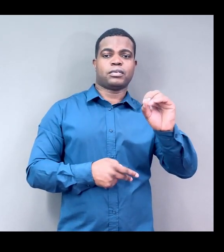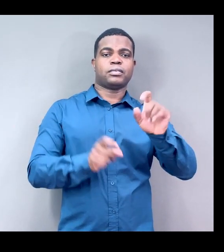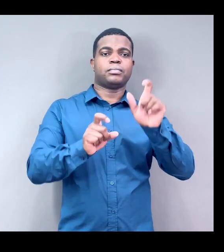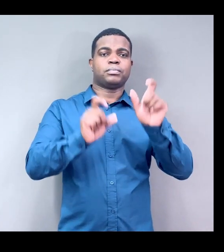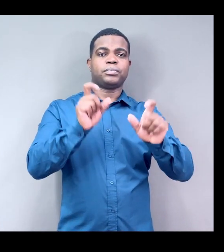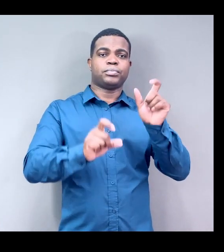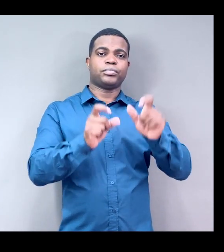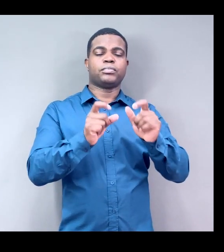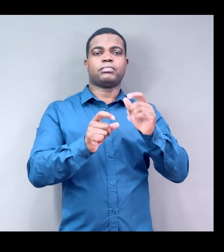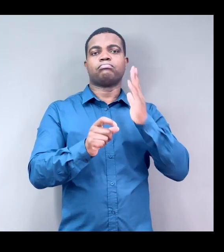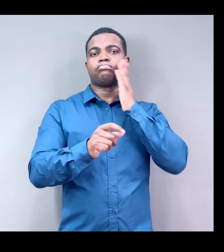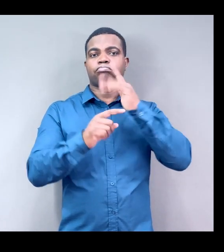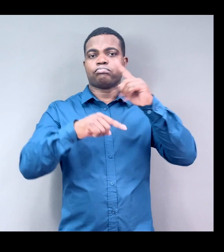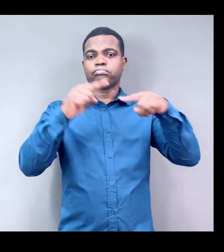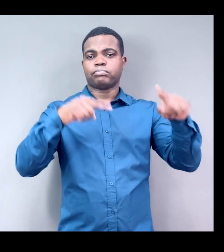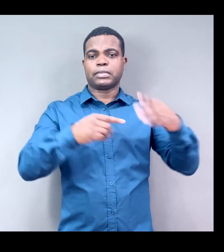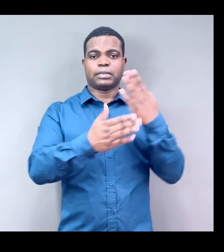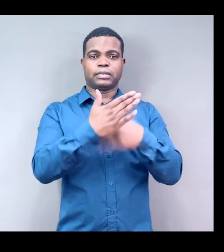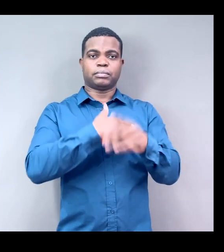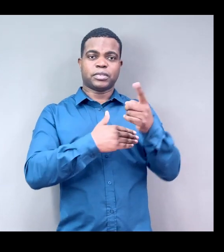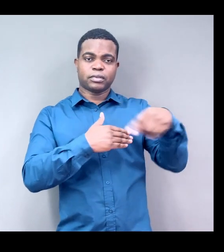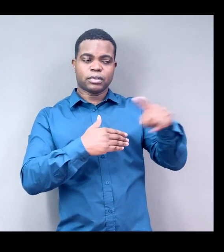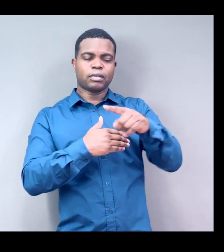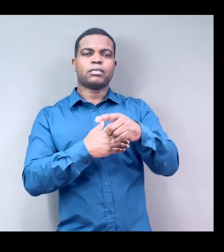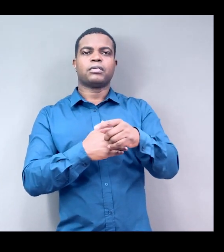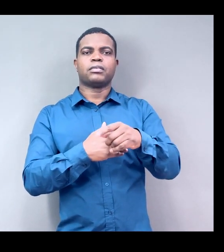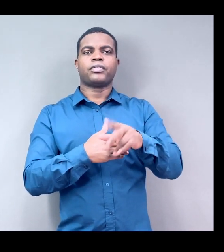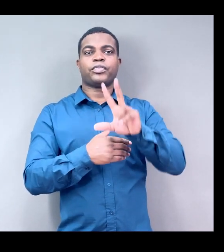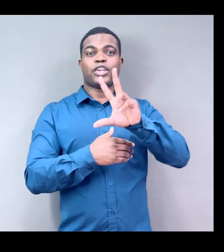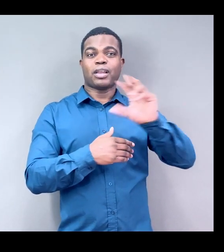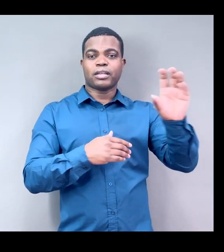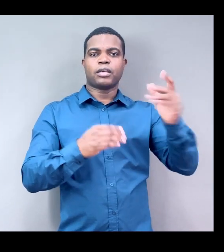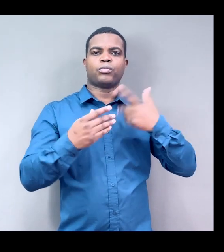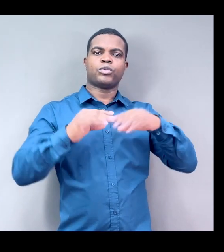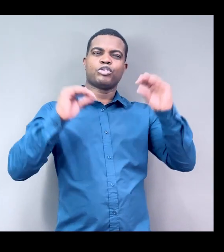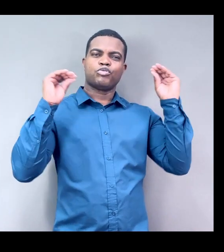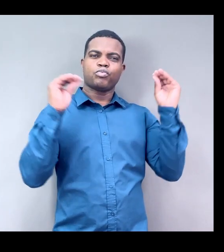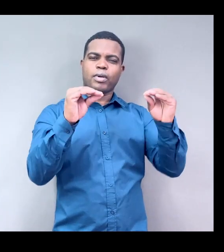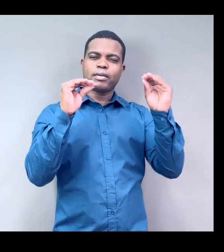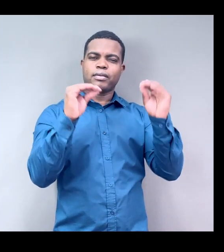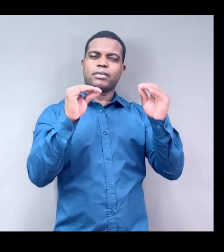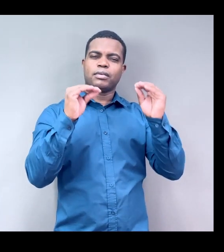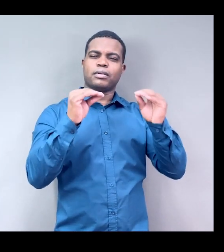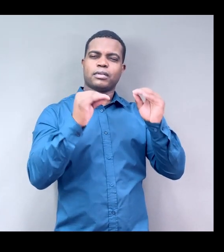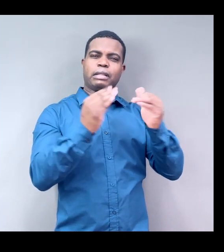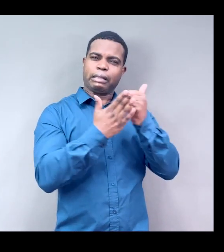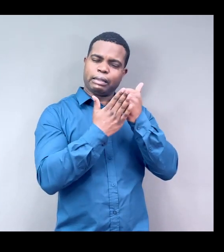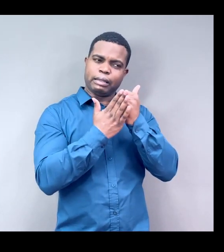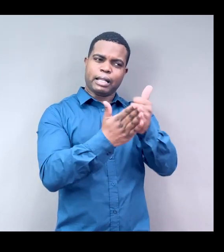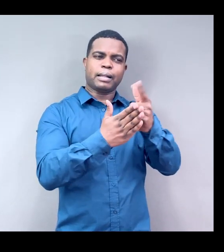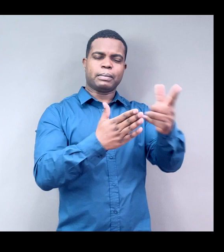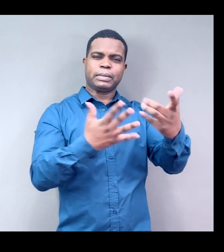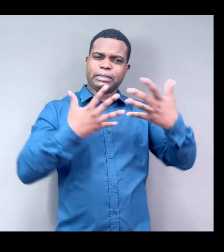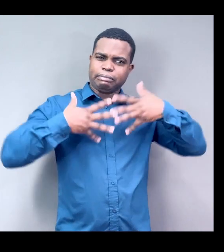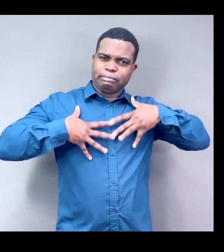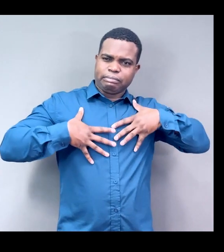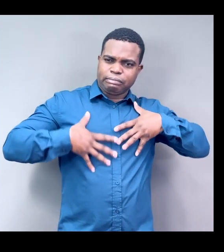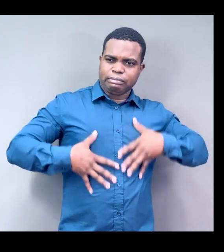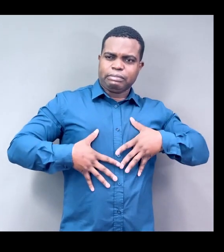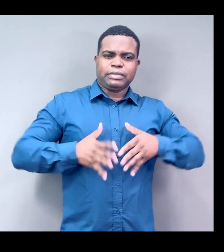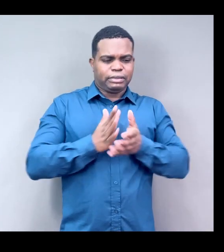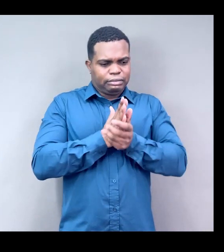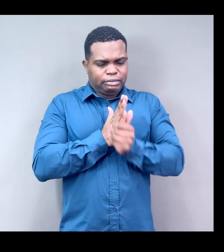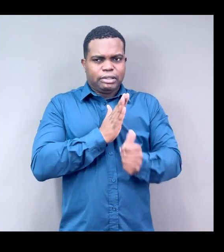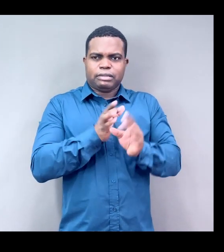that to provide comprehensive training to 300